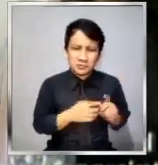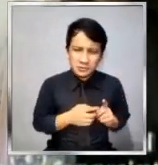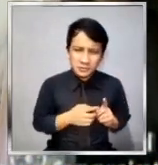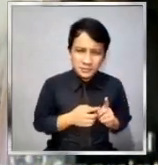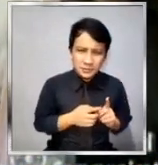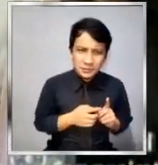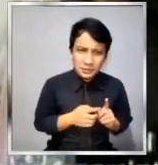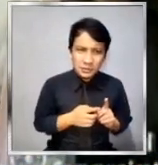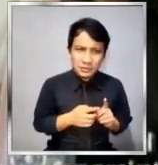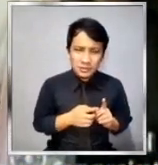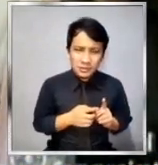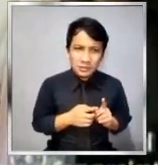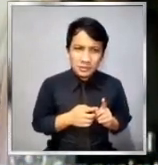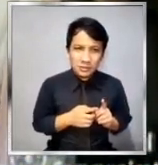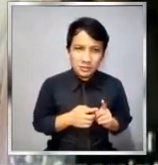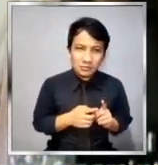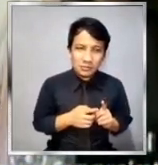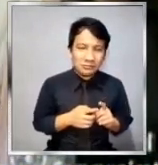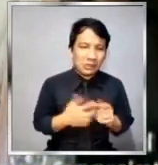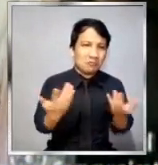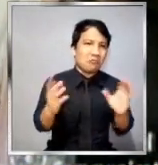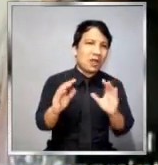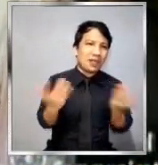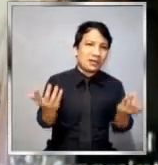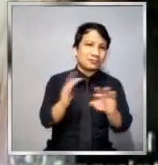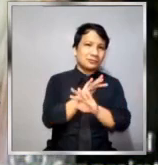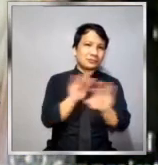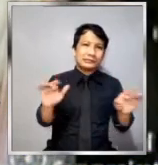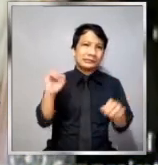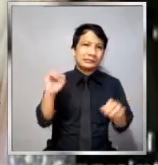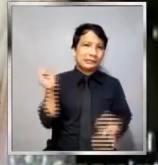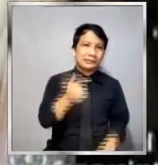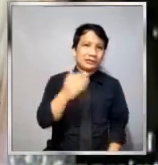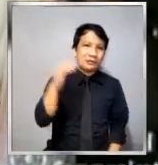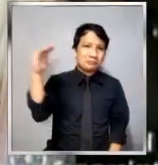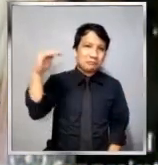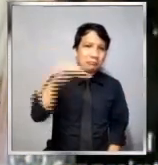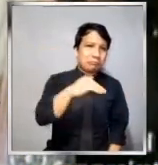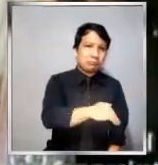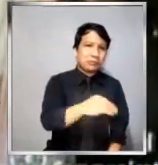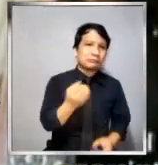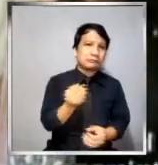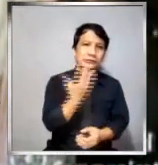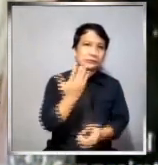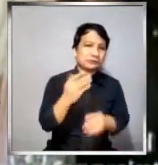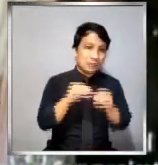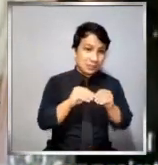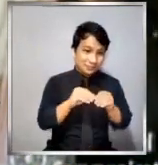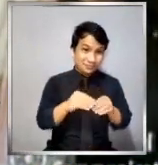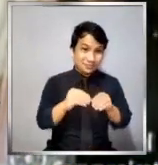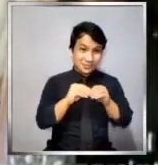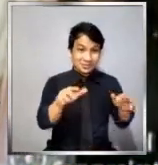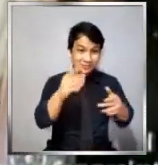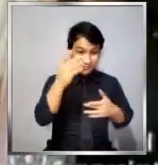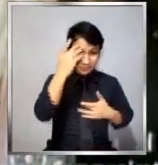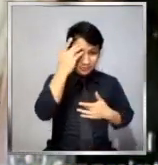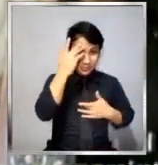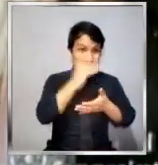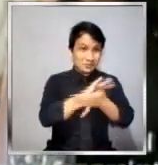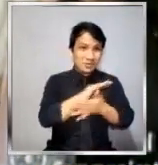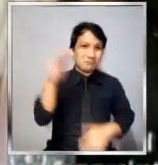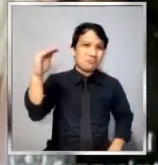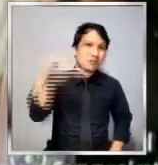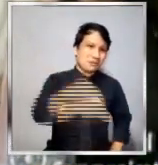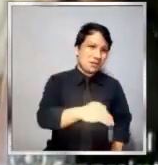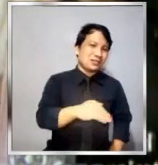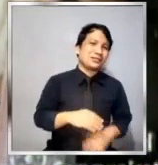Actually, wala nga. Lahat talaga nagkwan eh. Bumaba ang number of cases, Mr. President, without exception. So all the